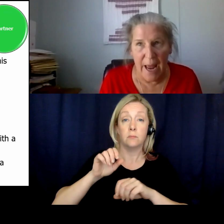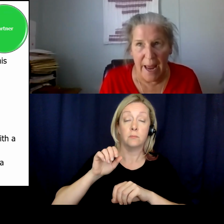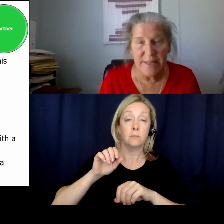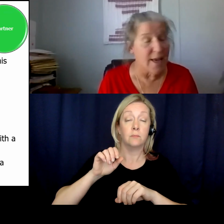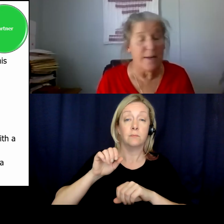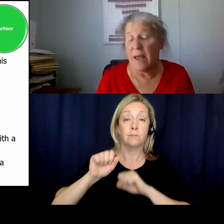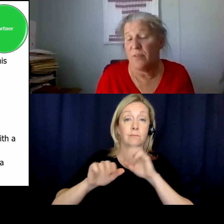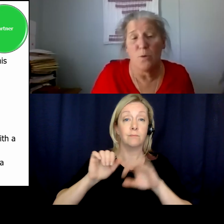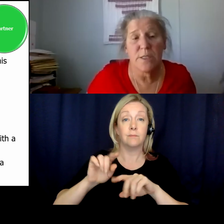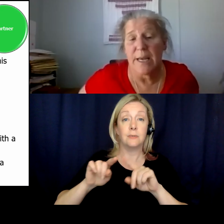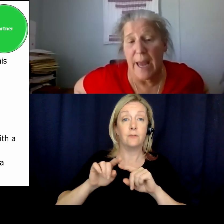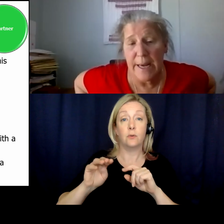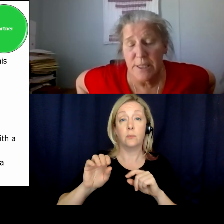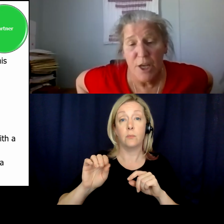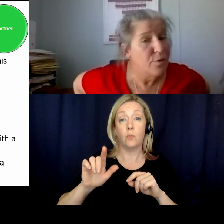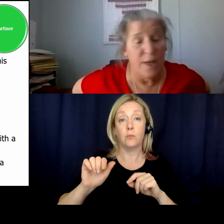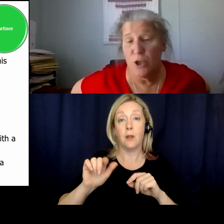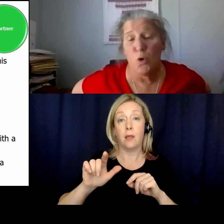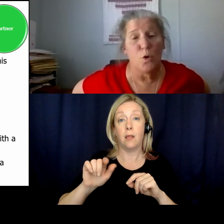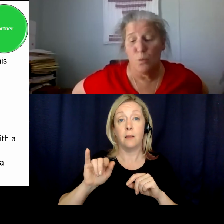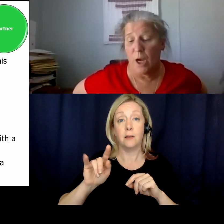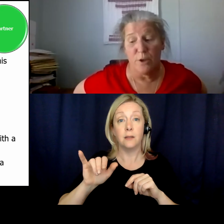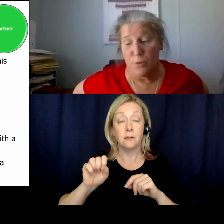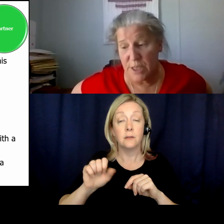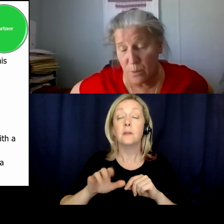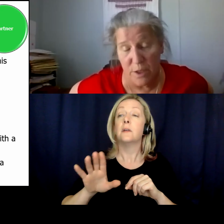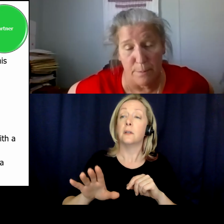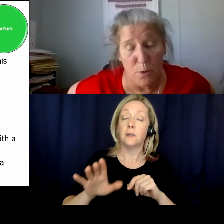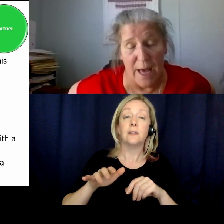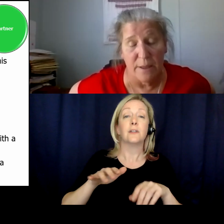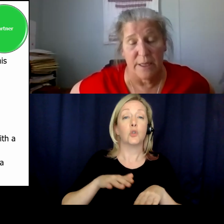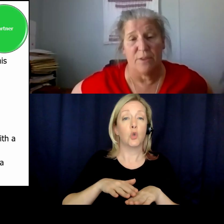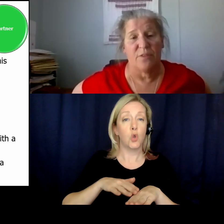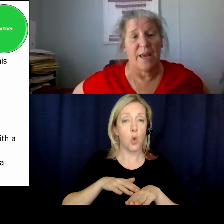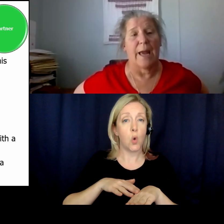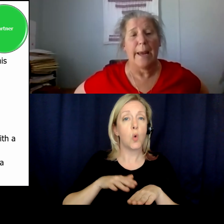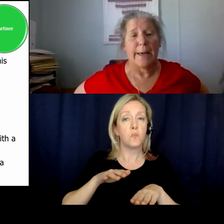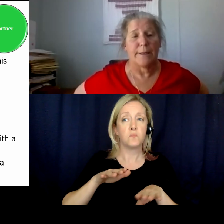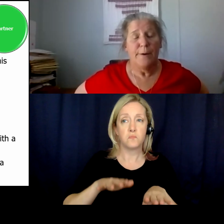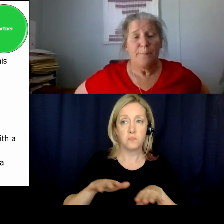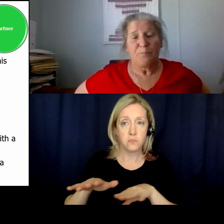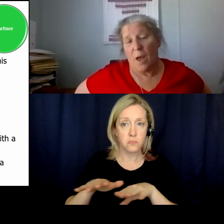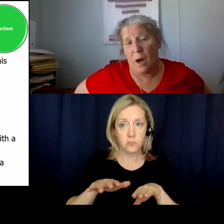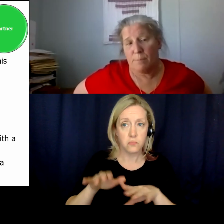it takes, and those that can't, then you stick with the modality that they